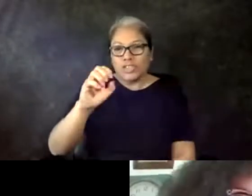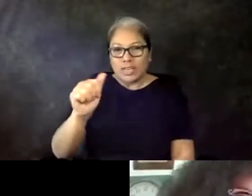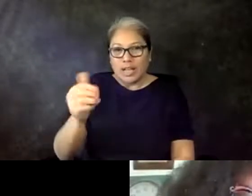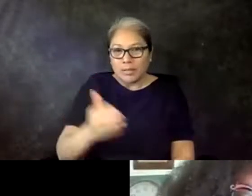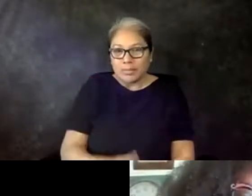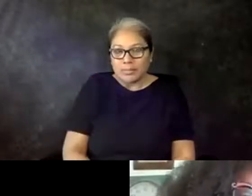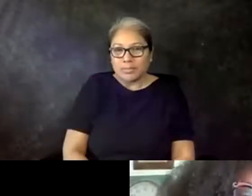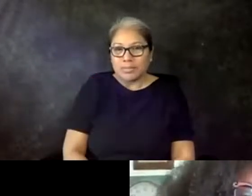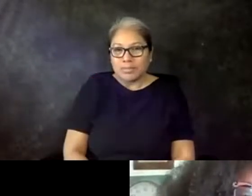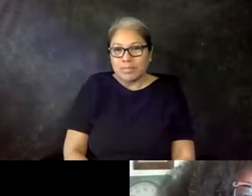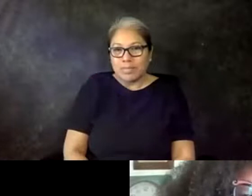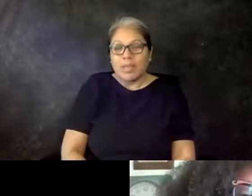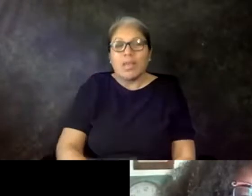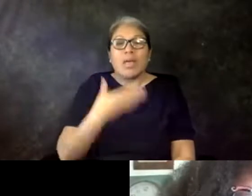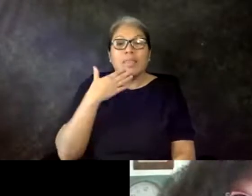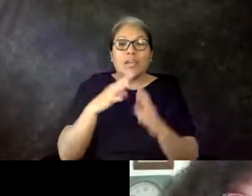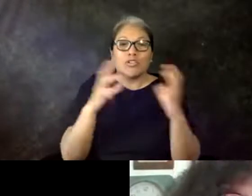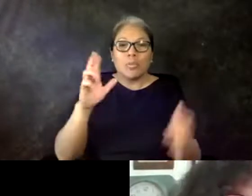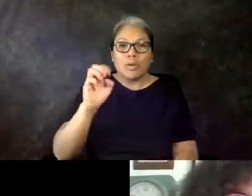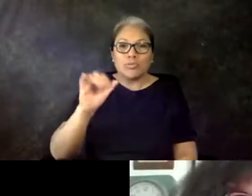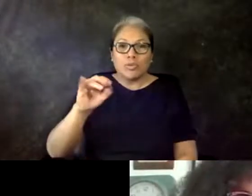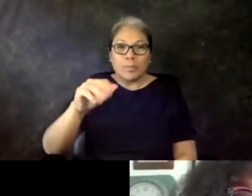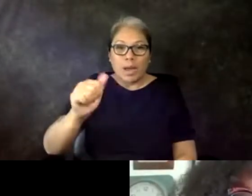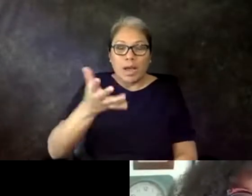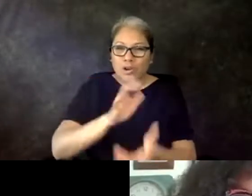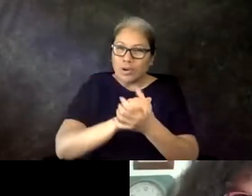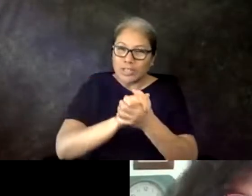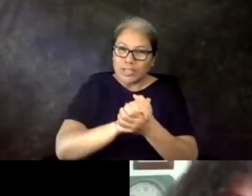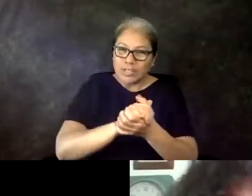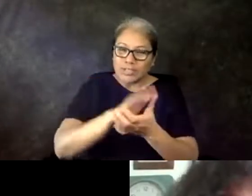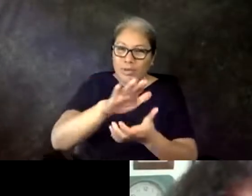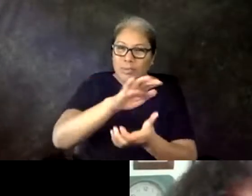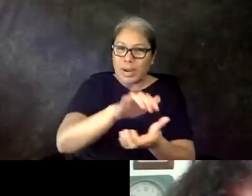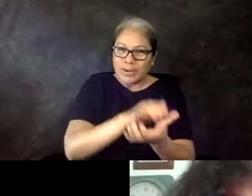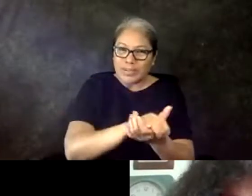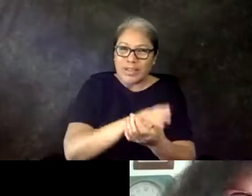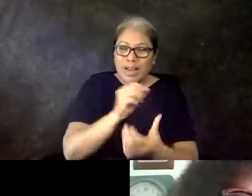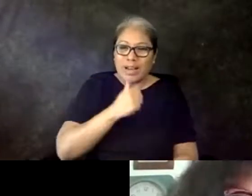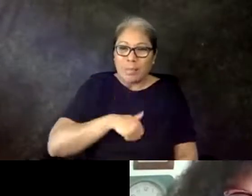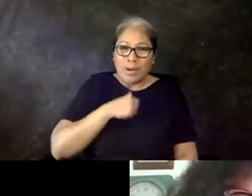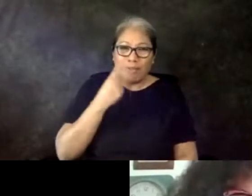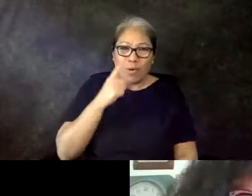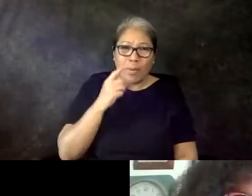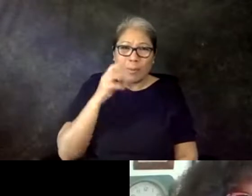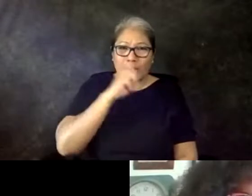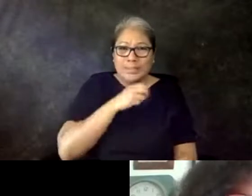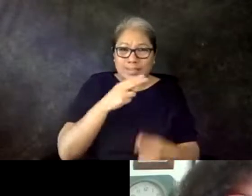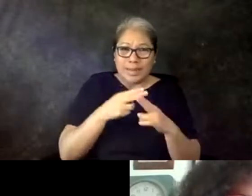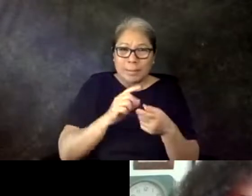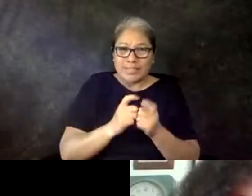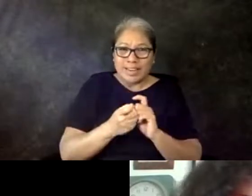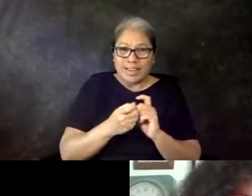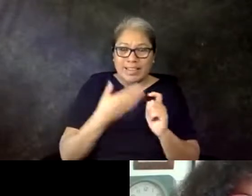Thank you so much, Rayma. And congratulations on getting married. And I apologize for missing the name change. So thanks for explaining